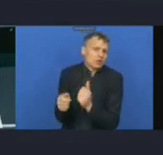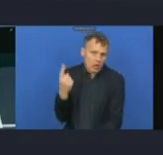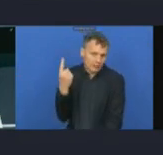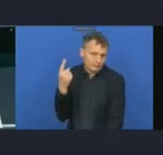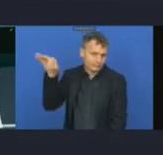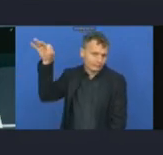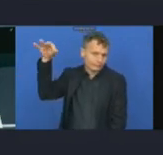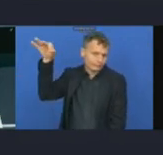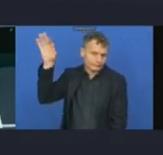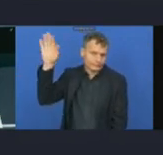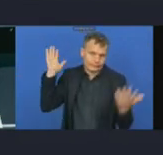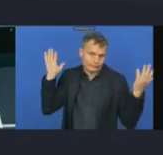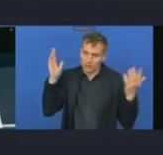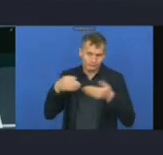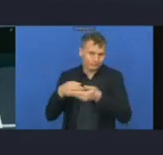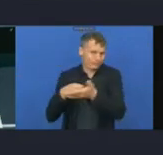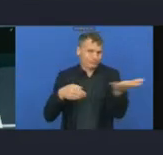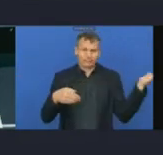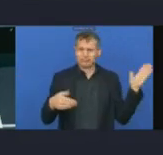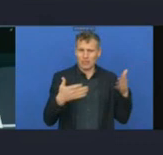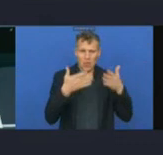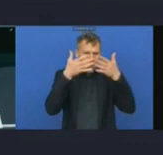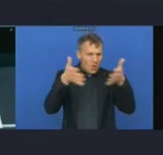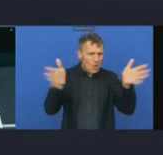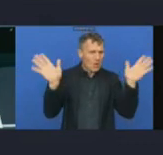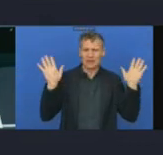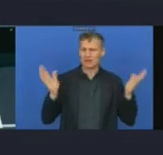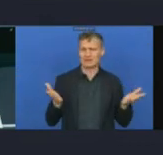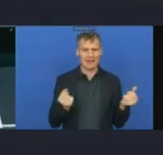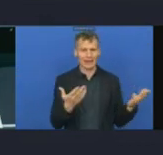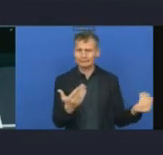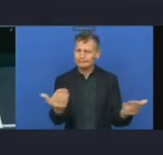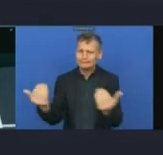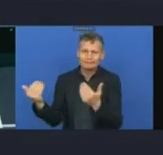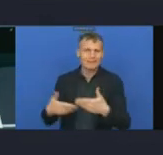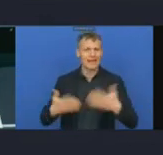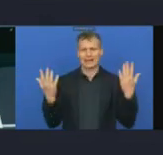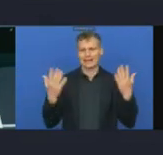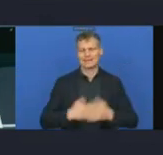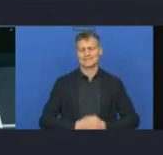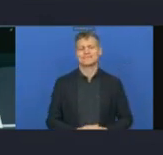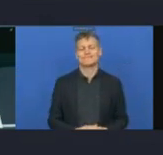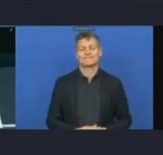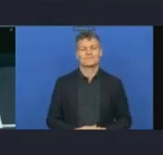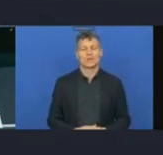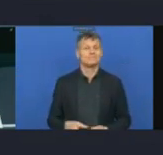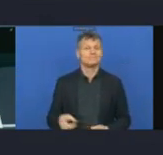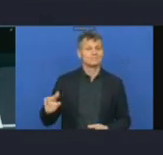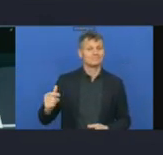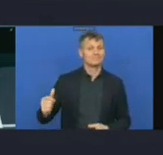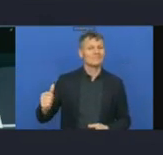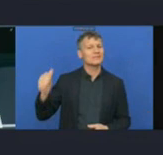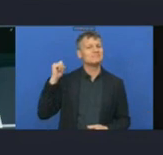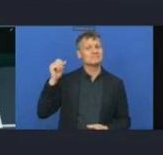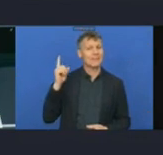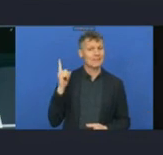the basis, but otherwise it's extremely open. We were at the beginning of the program very pleased